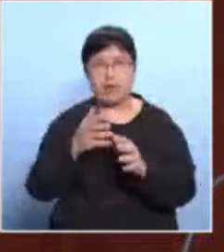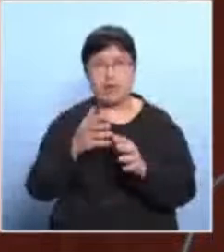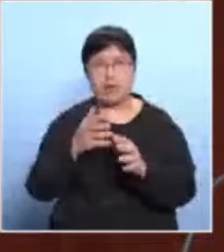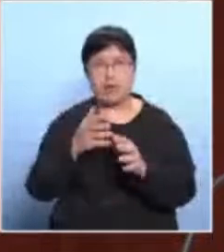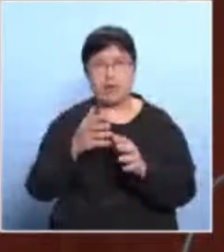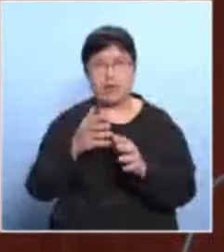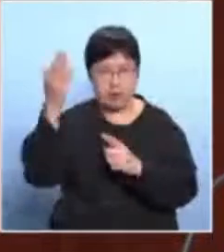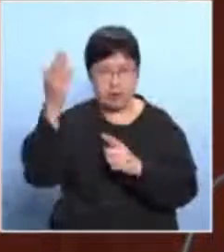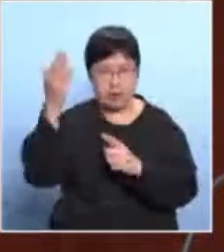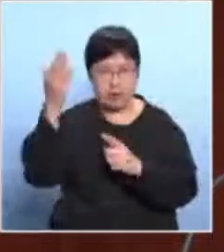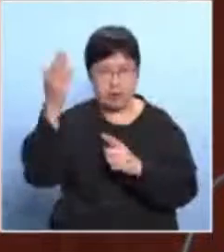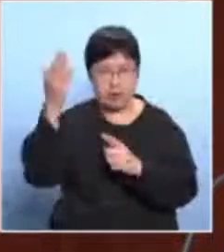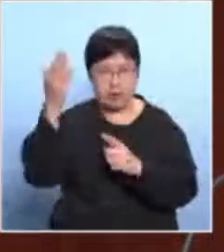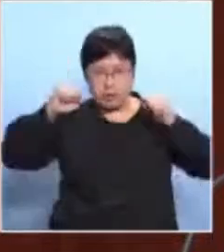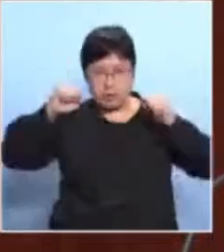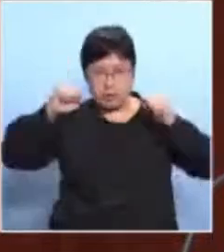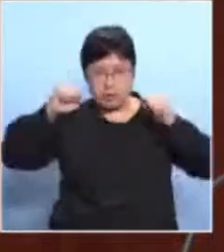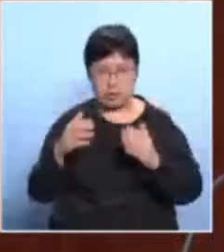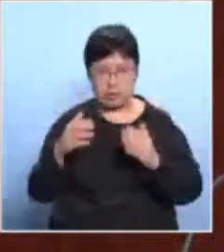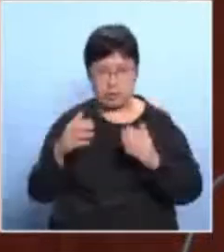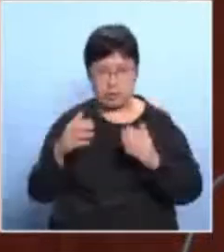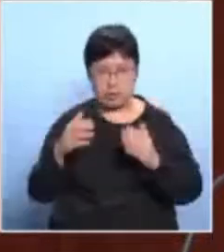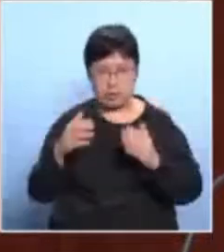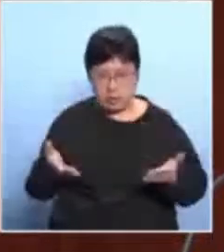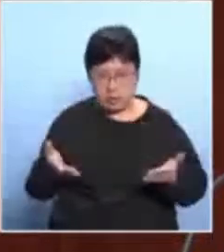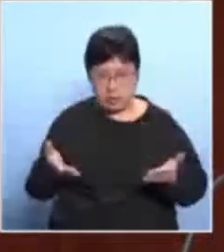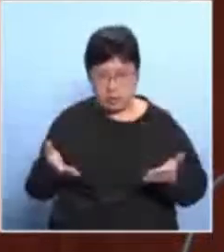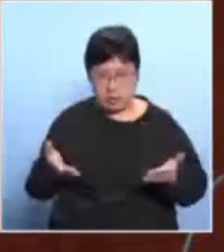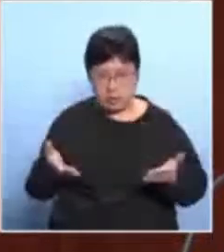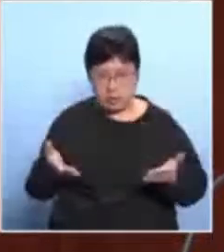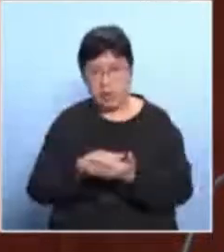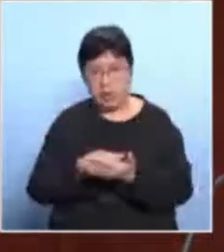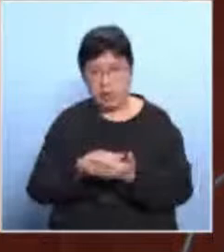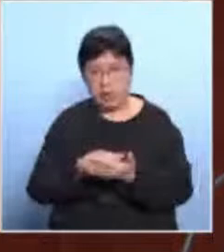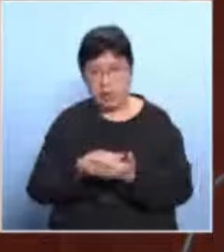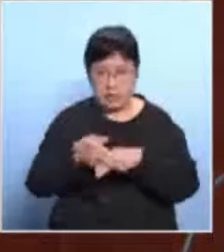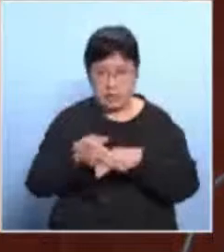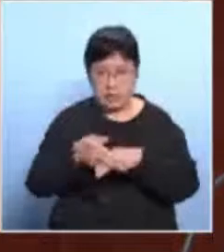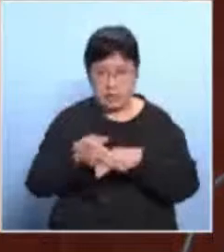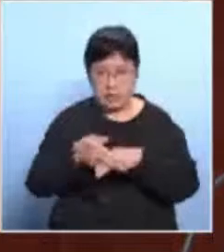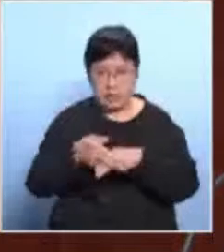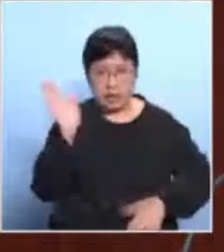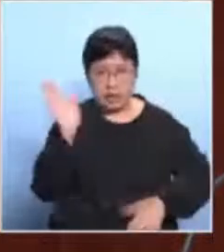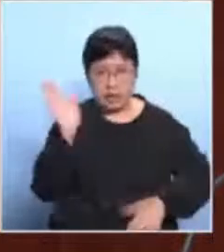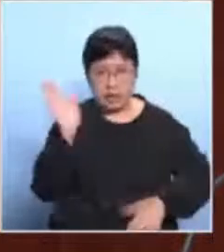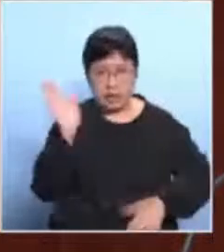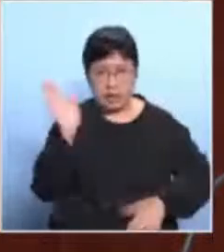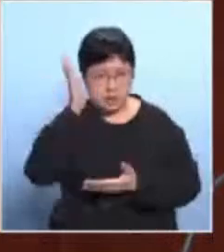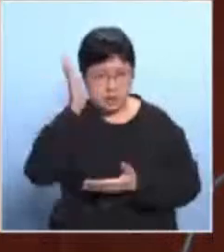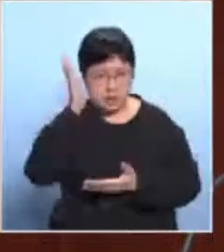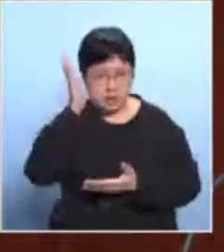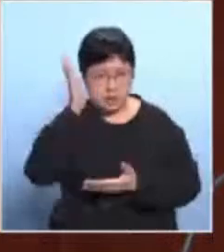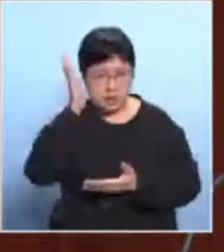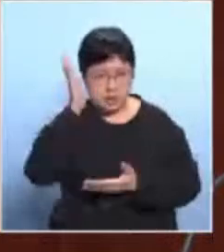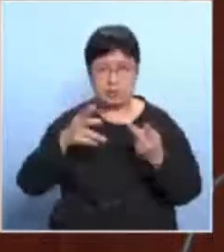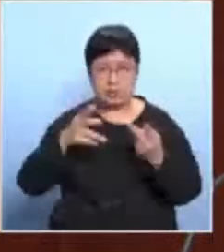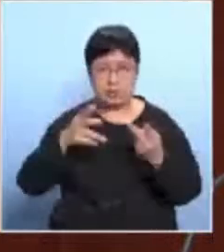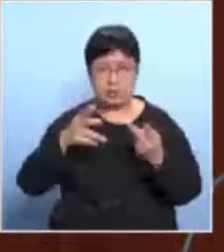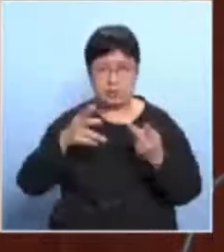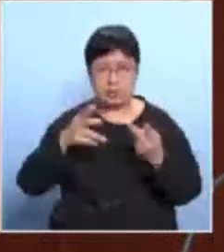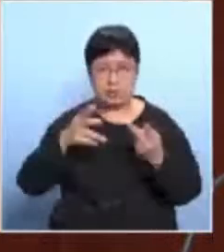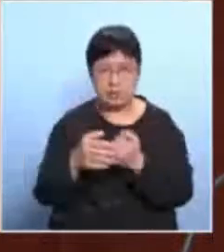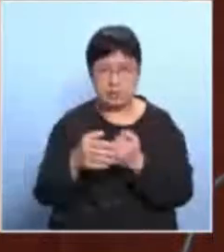development of tourism and related industries such as retail, catering, and hotels, including 1. Formulate the